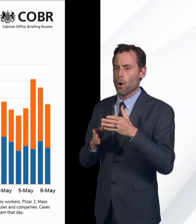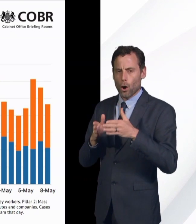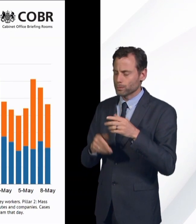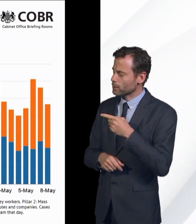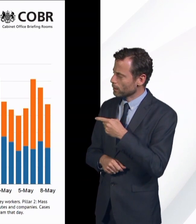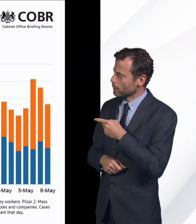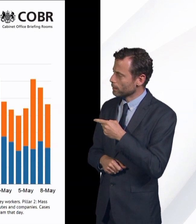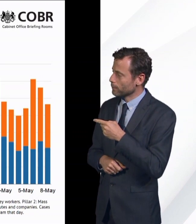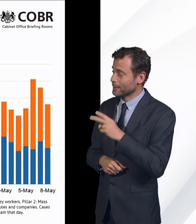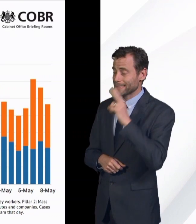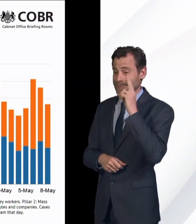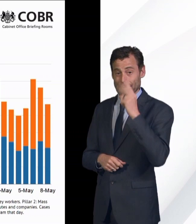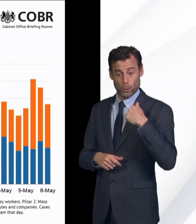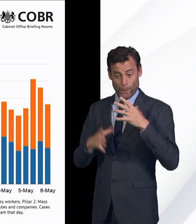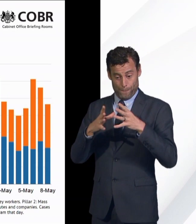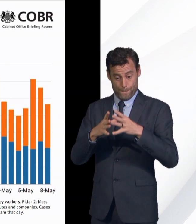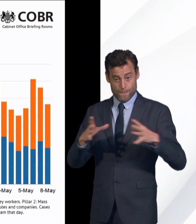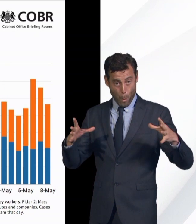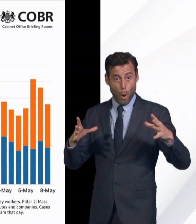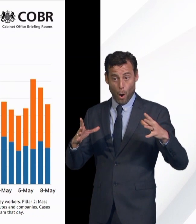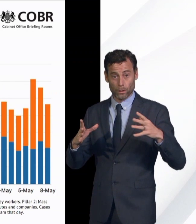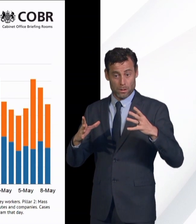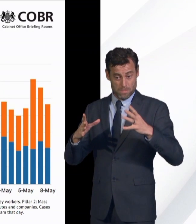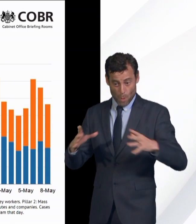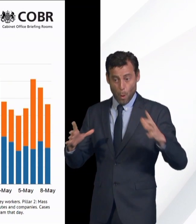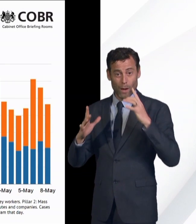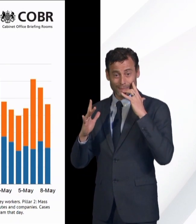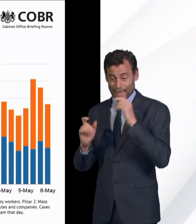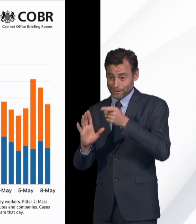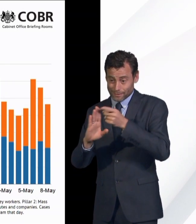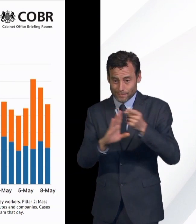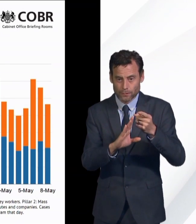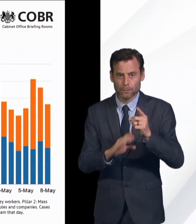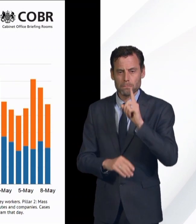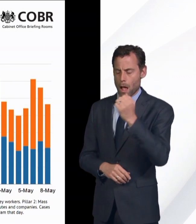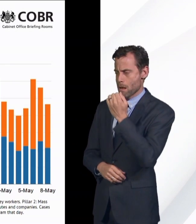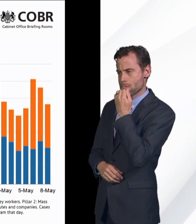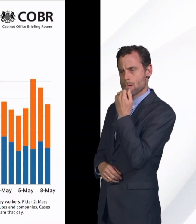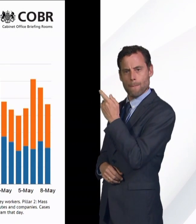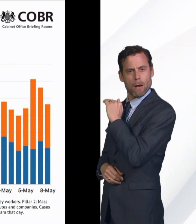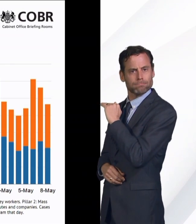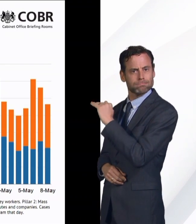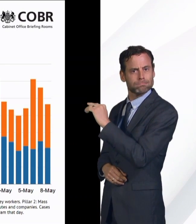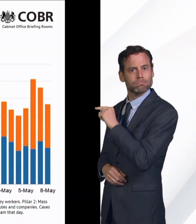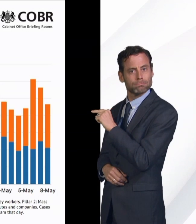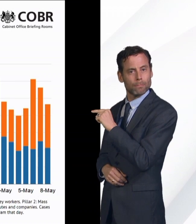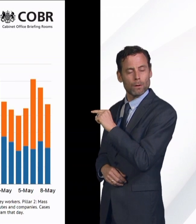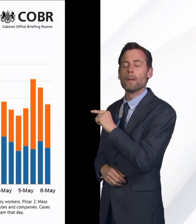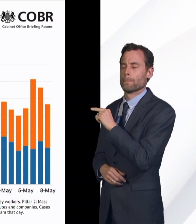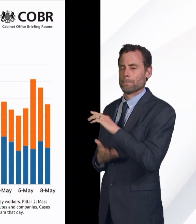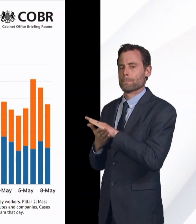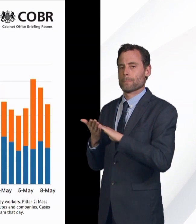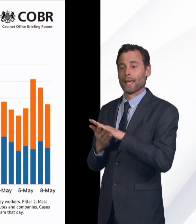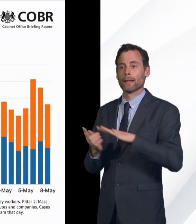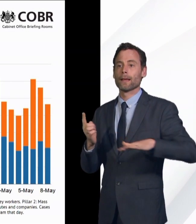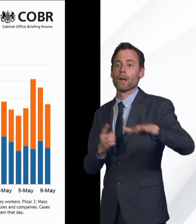increased dramatically, reflecting that the social distancing measures are being complied with, they are working, and overall the spread